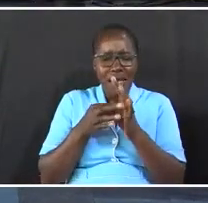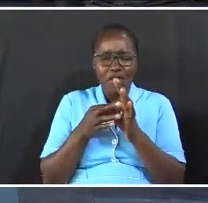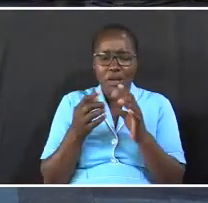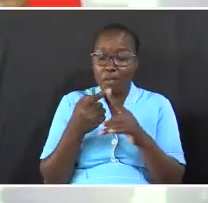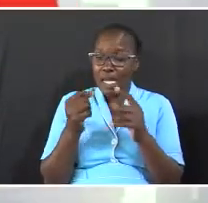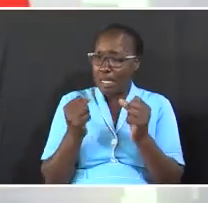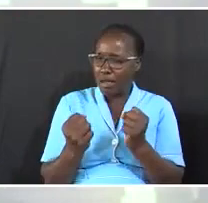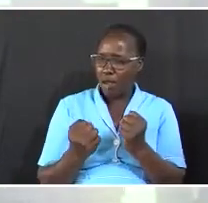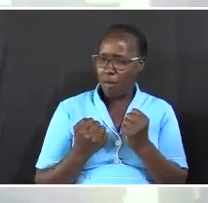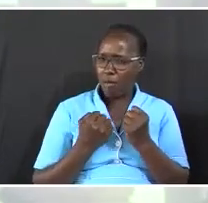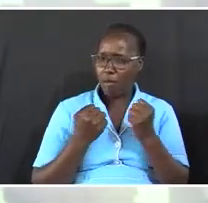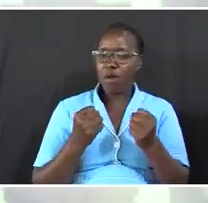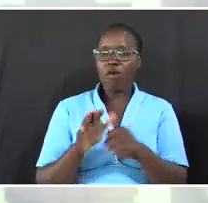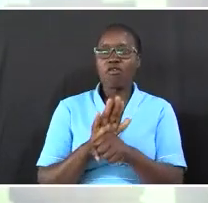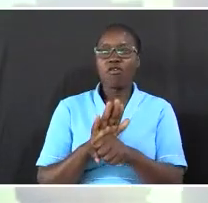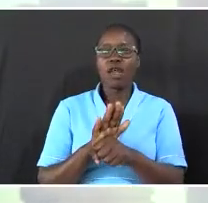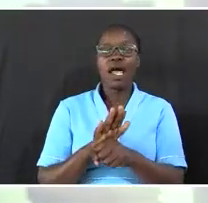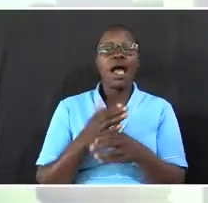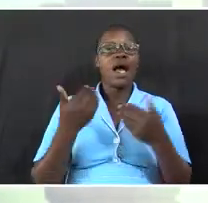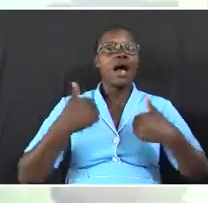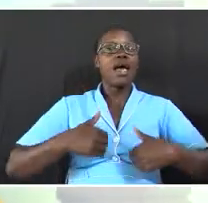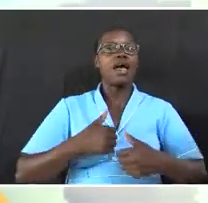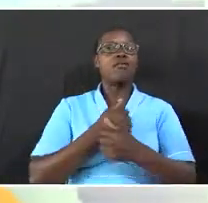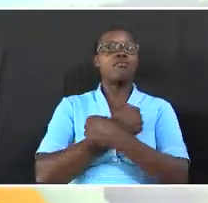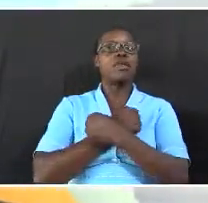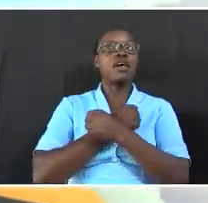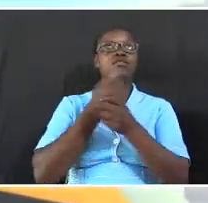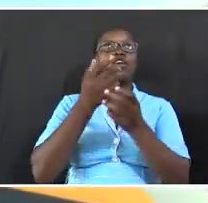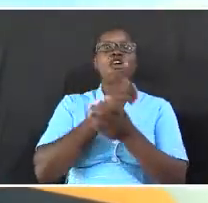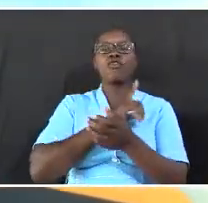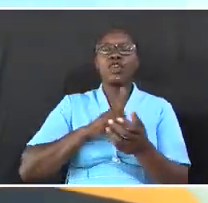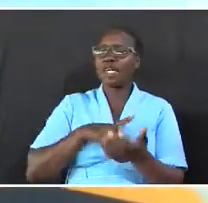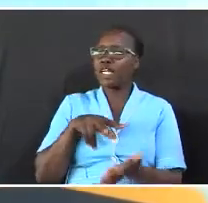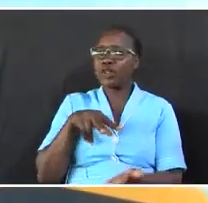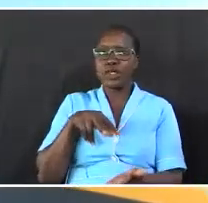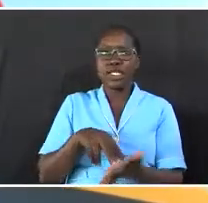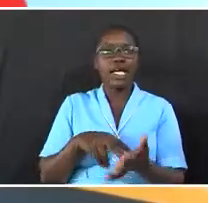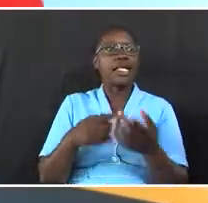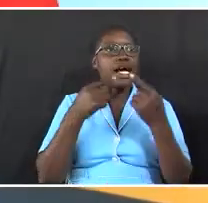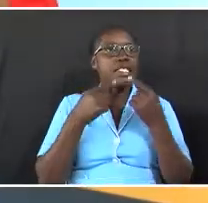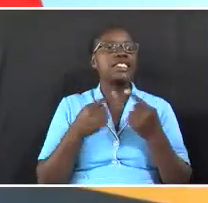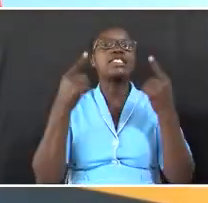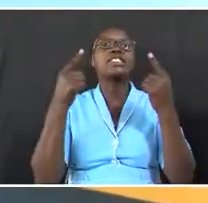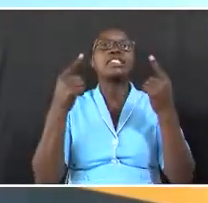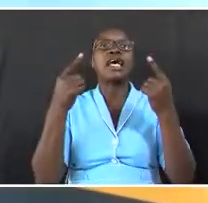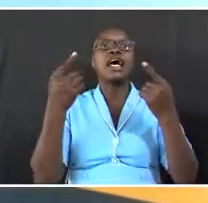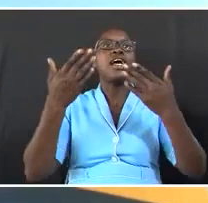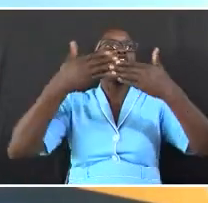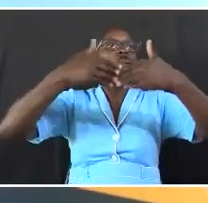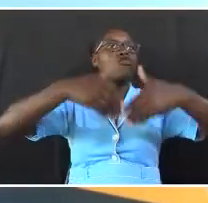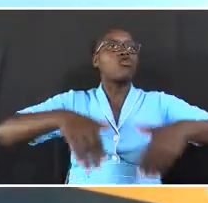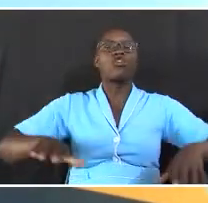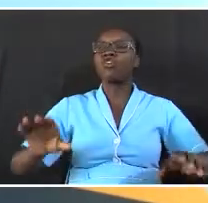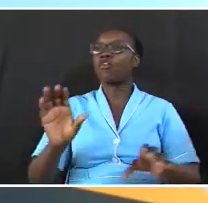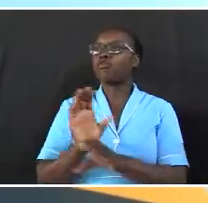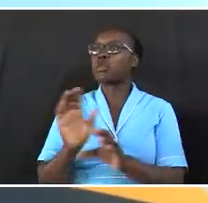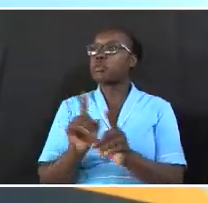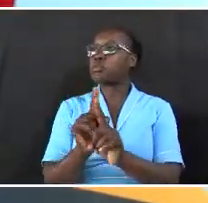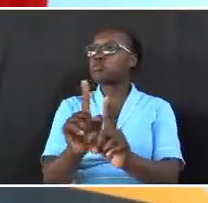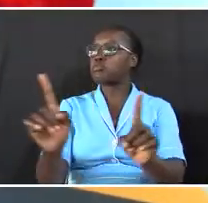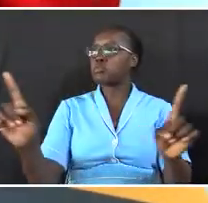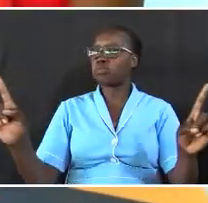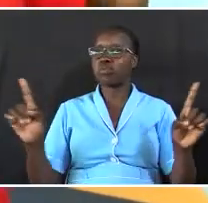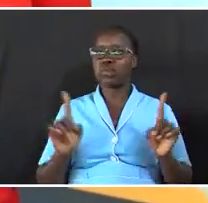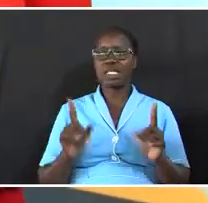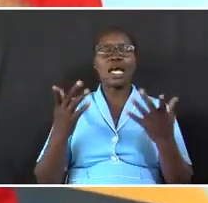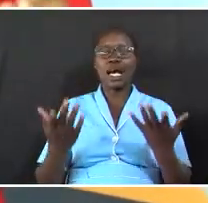powerful word. I am the beloved of the Lord. Can you stand and say in front of the congregation that I